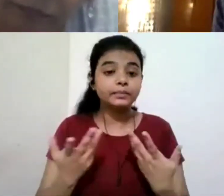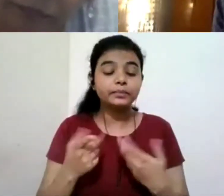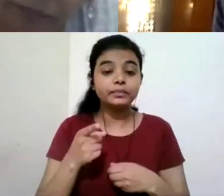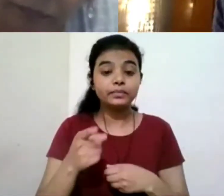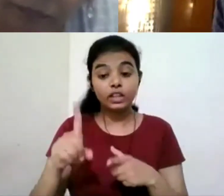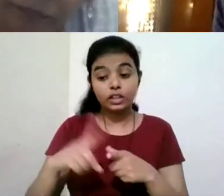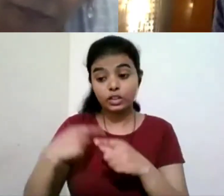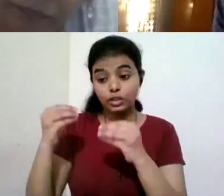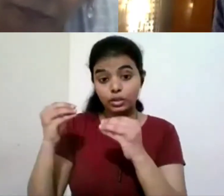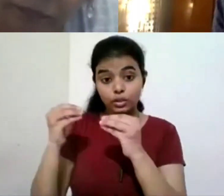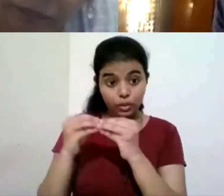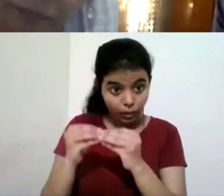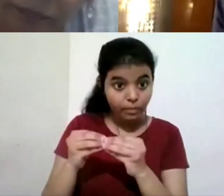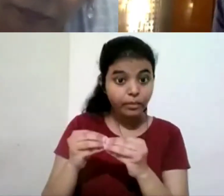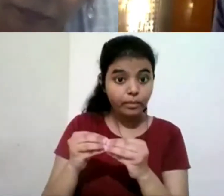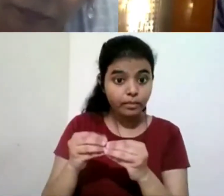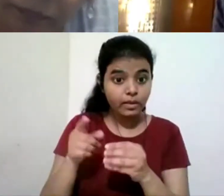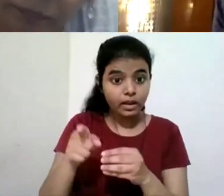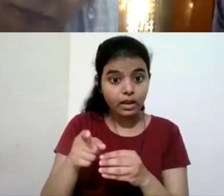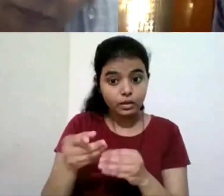jobs which are coming,